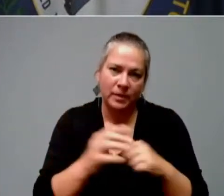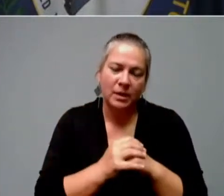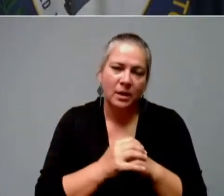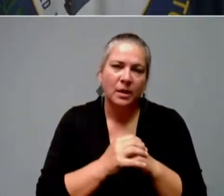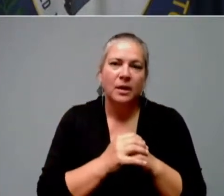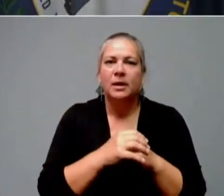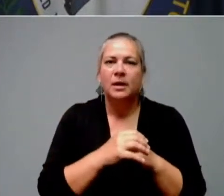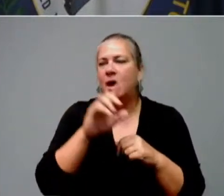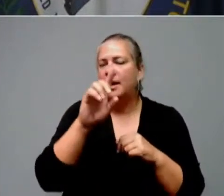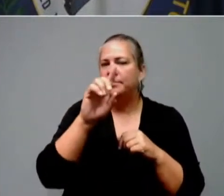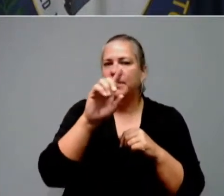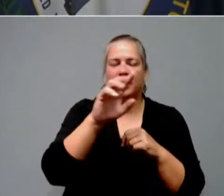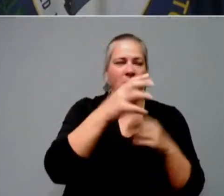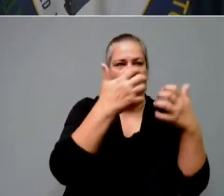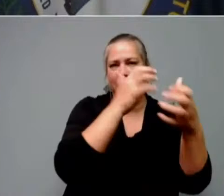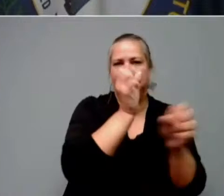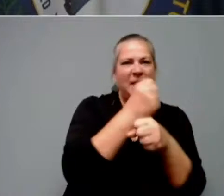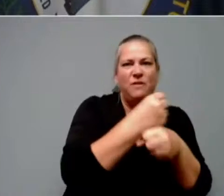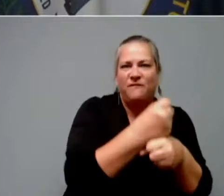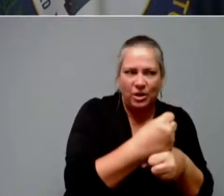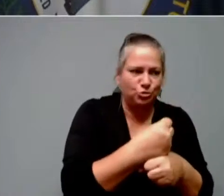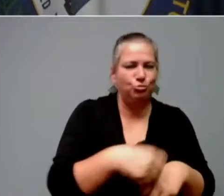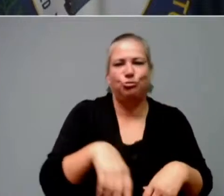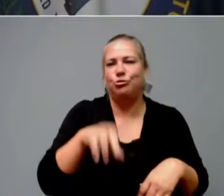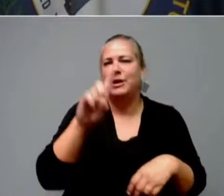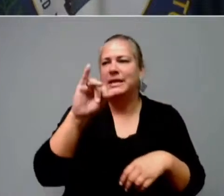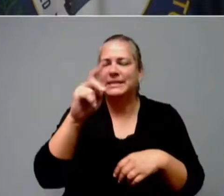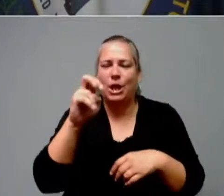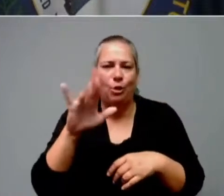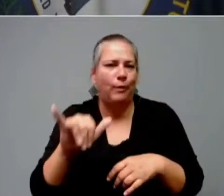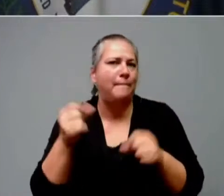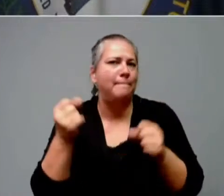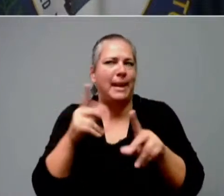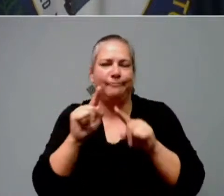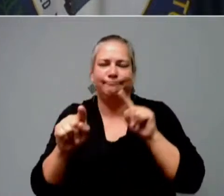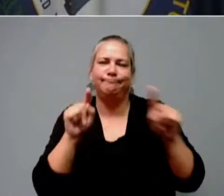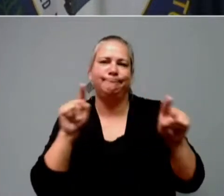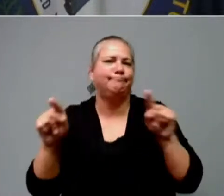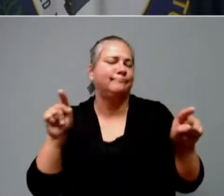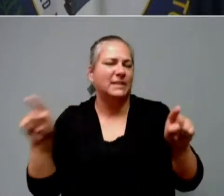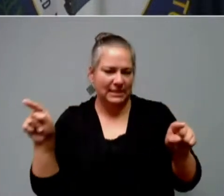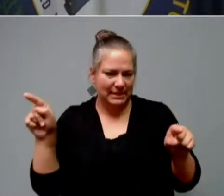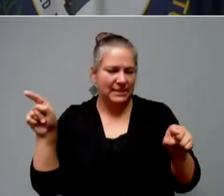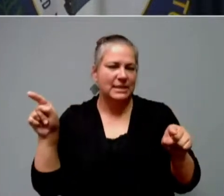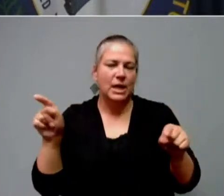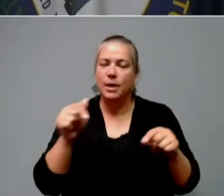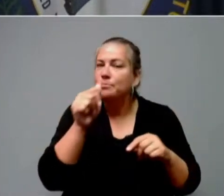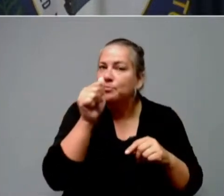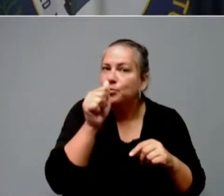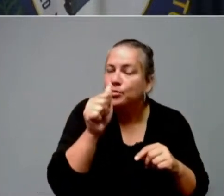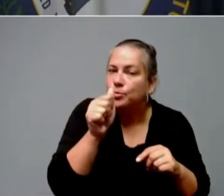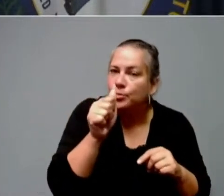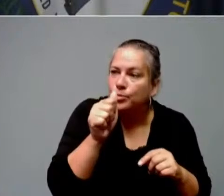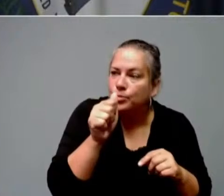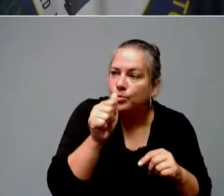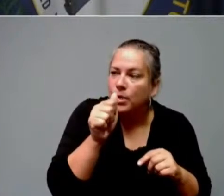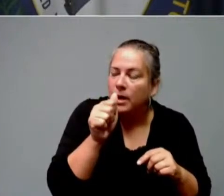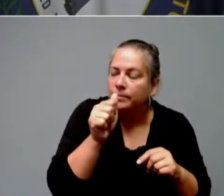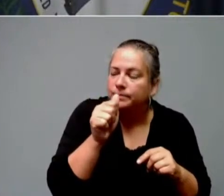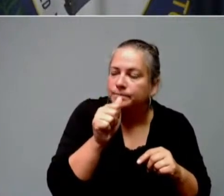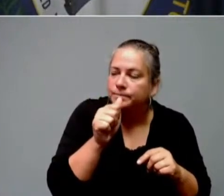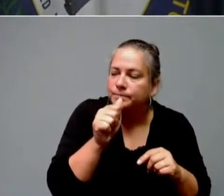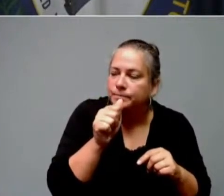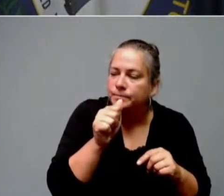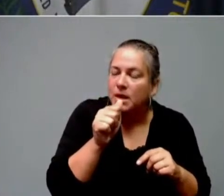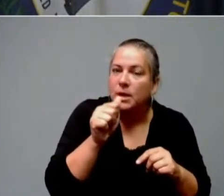Distilleries, manufacturers, and others. We're seeing more and more private sector